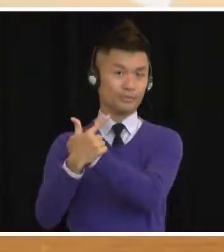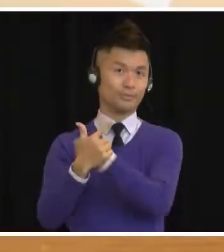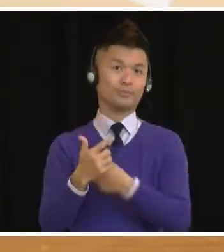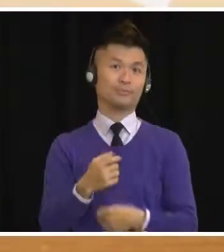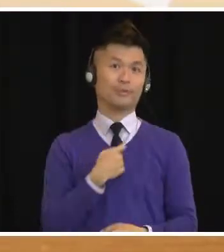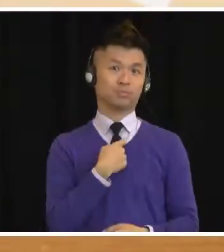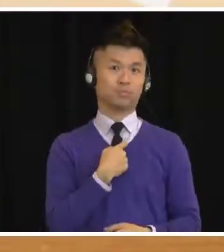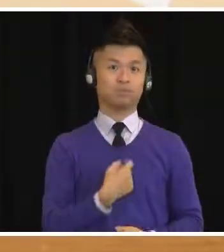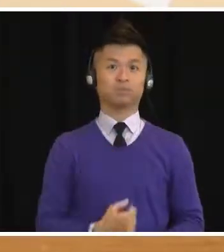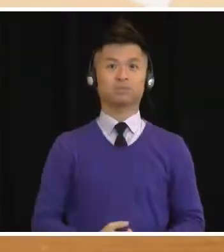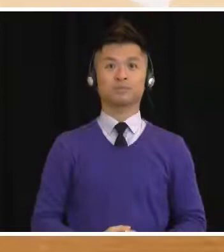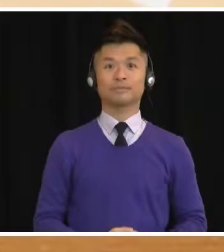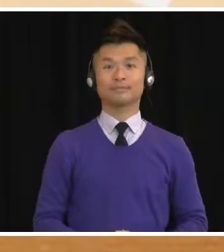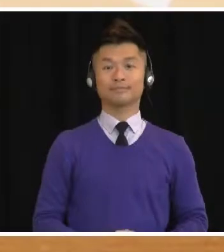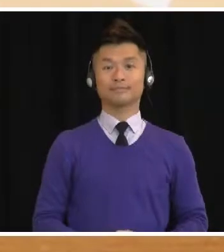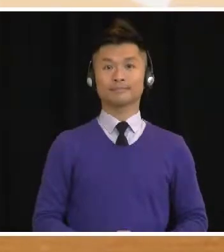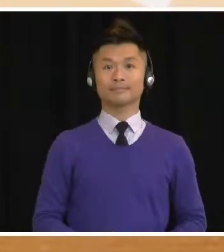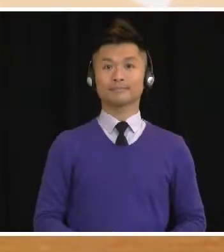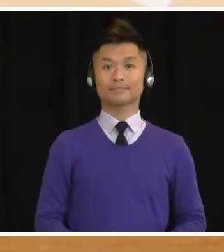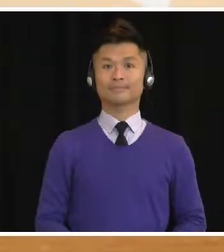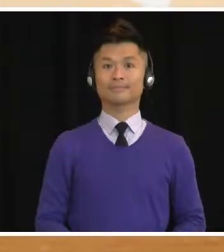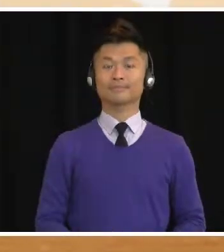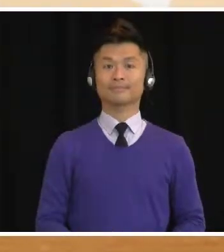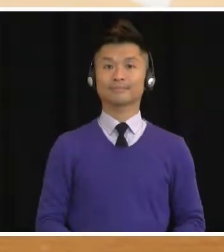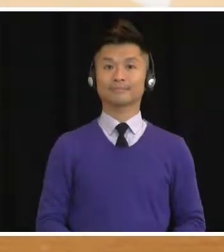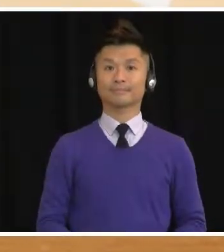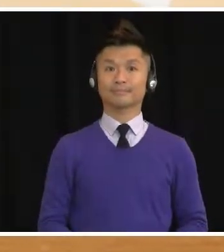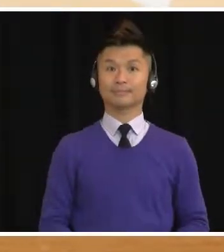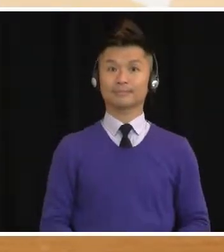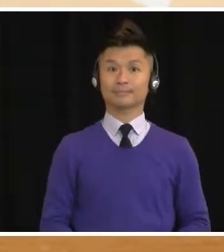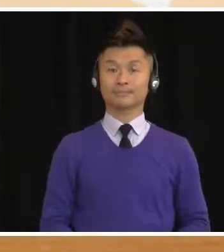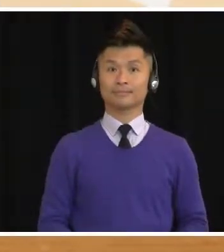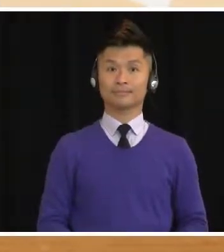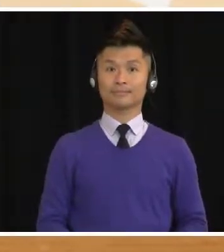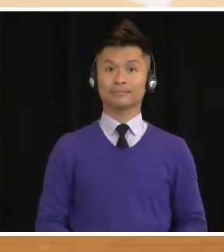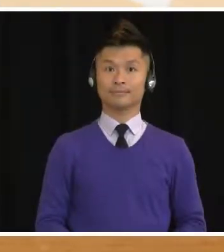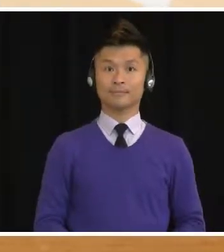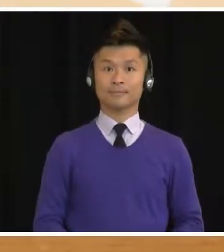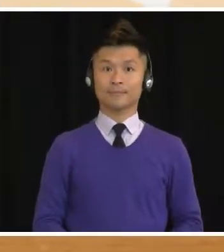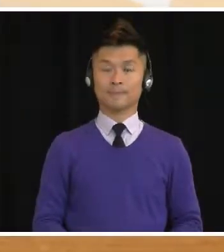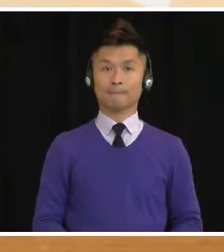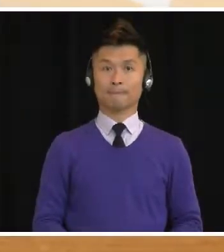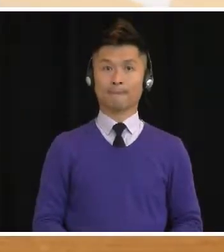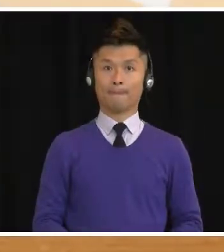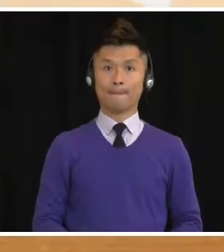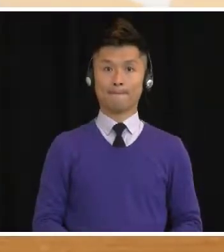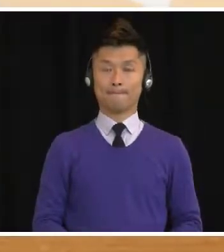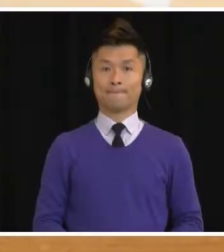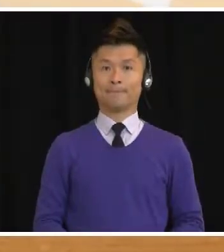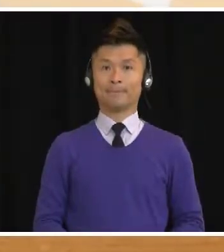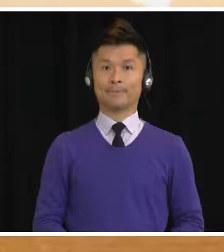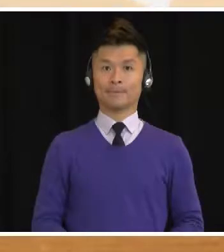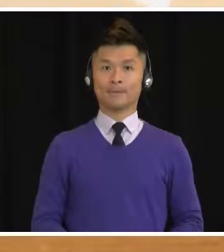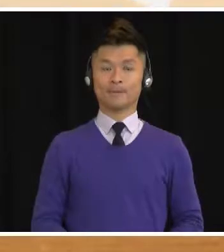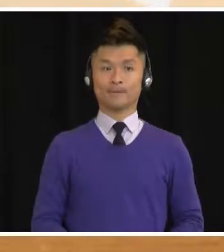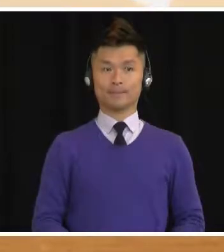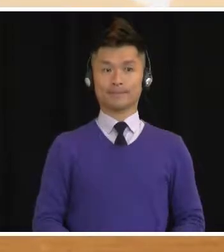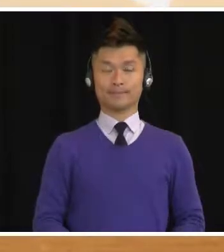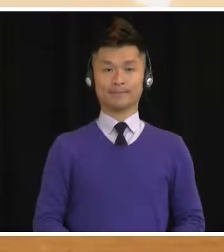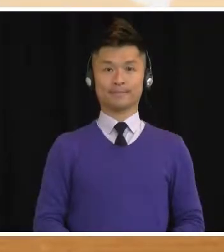Can I invite the head of the delegation? Oh, no, we start. The head of the delegation, anything